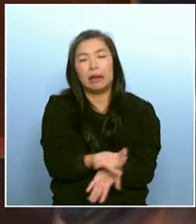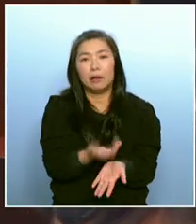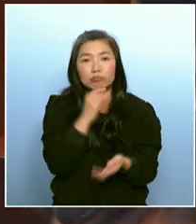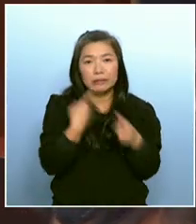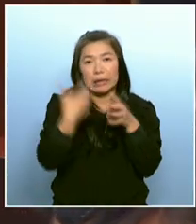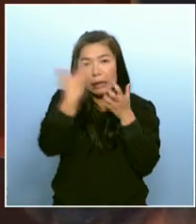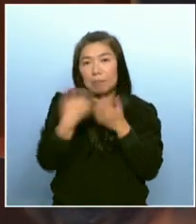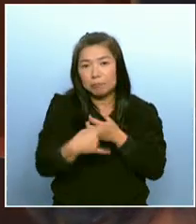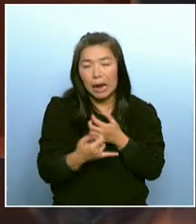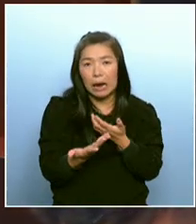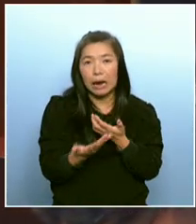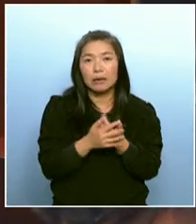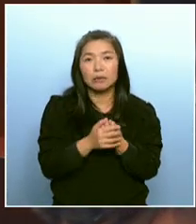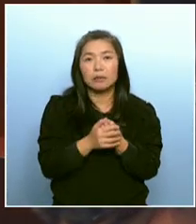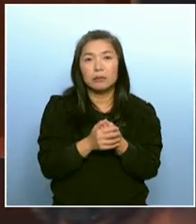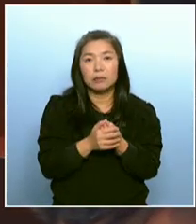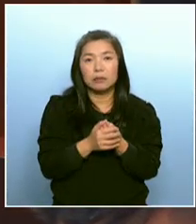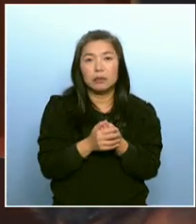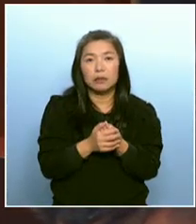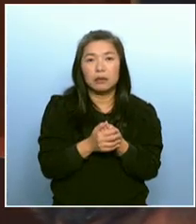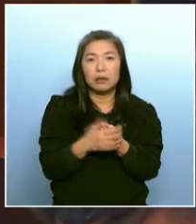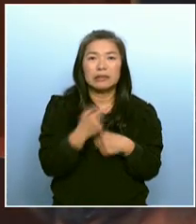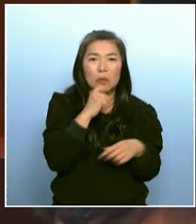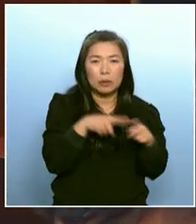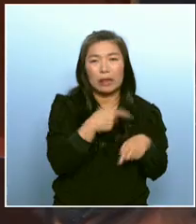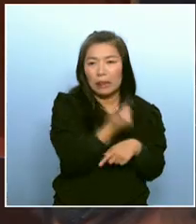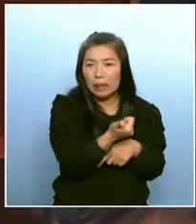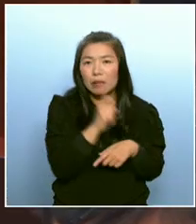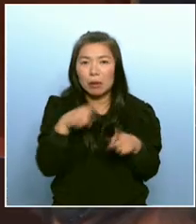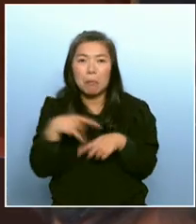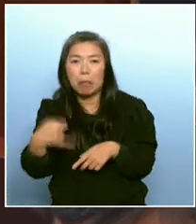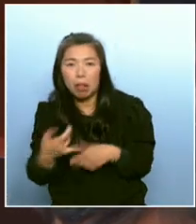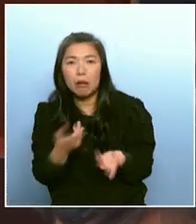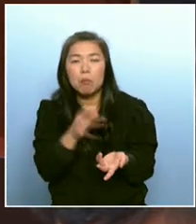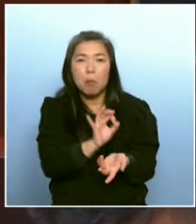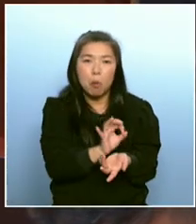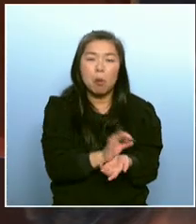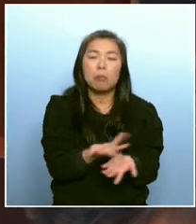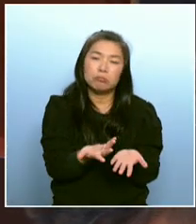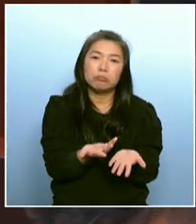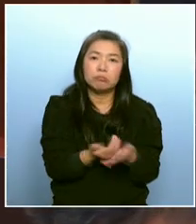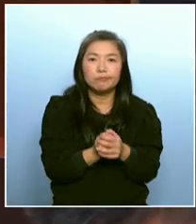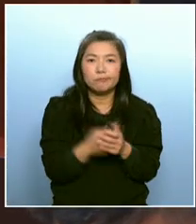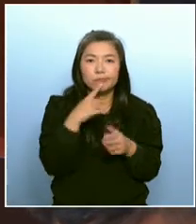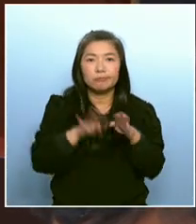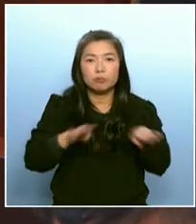this has any impact on the participation rate of students.